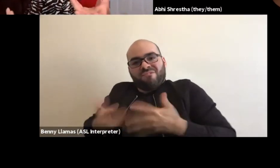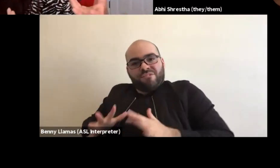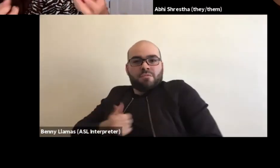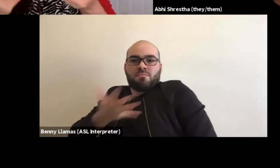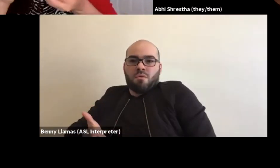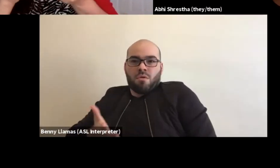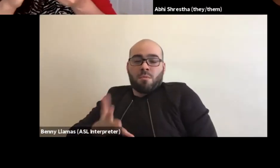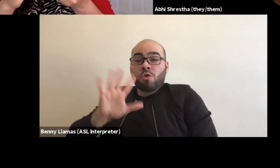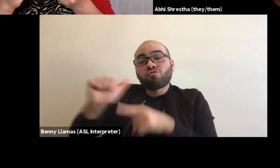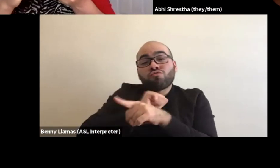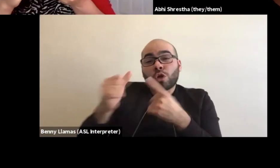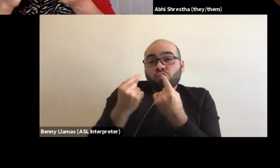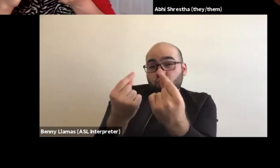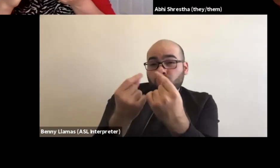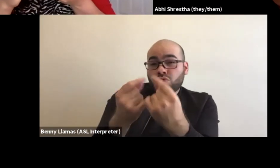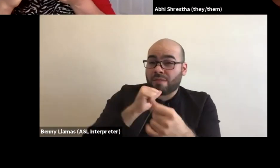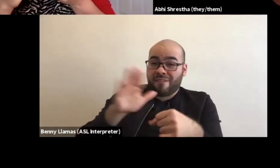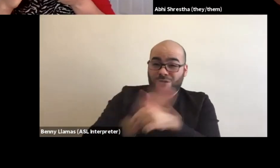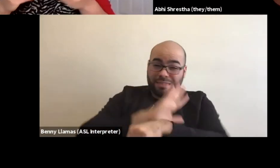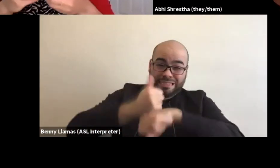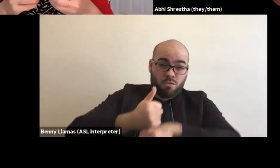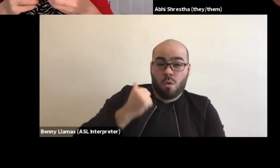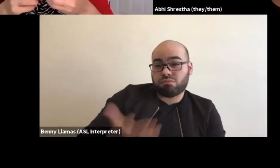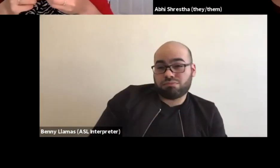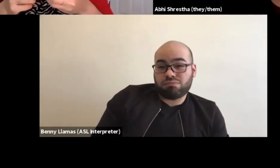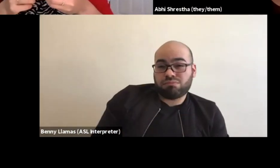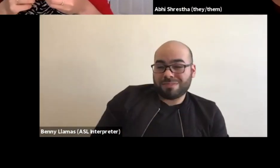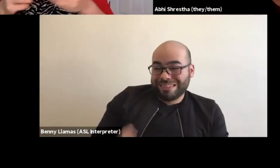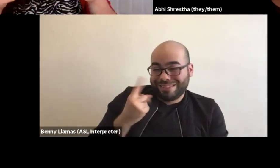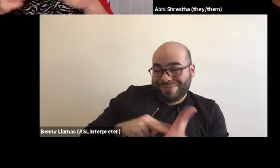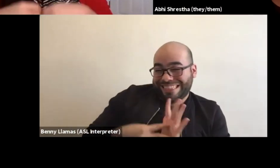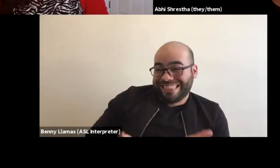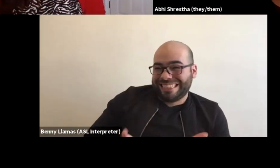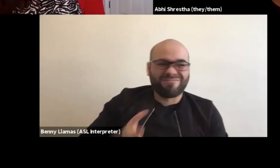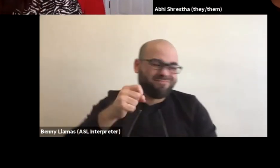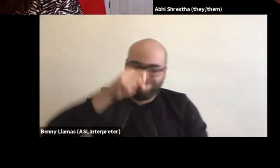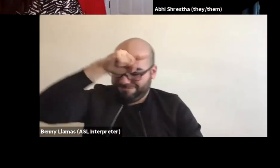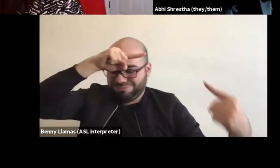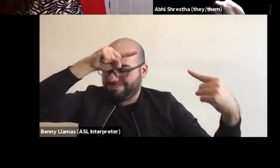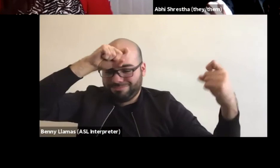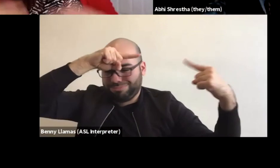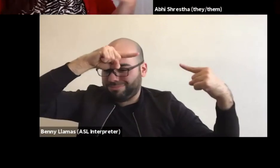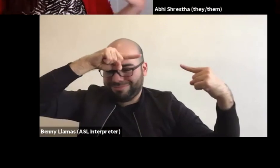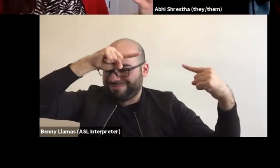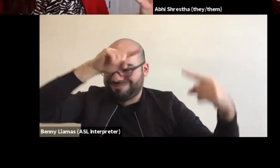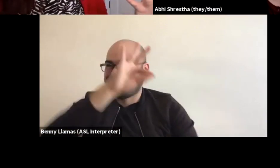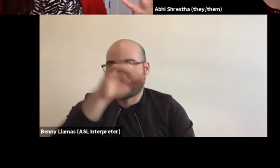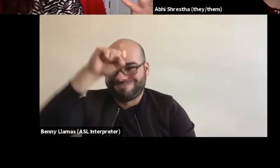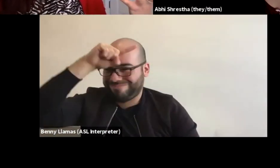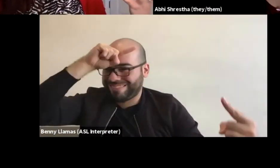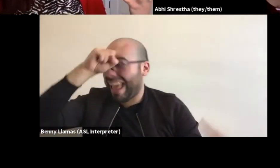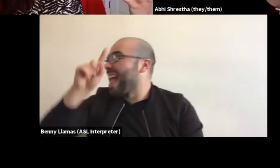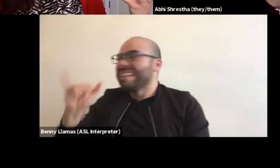makes any sense. It's it totally makes sense. I'm very meticulous. Sucks, but also, this is great. It's like my favorite thing in the